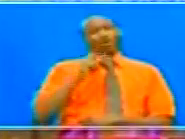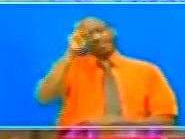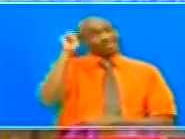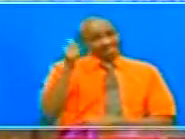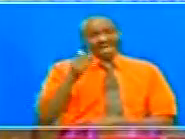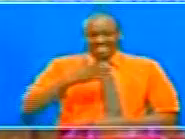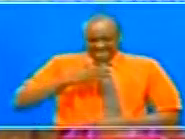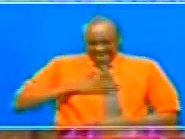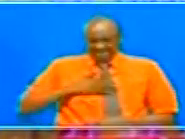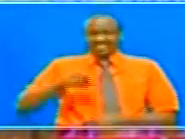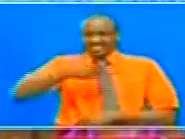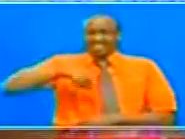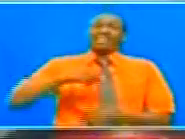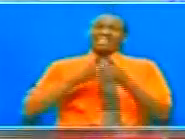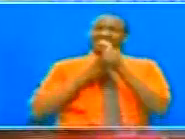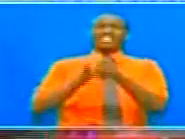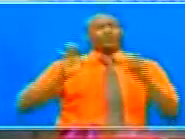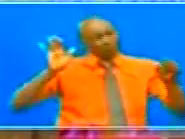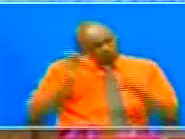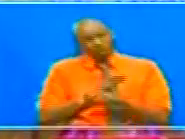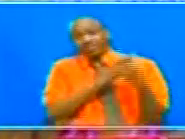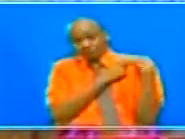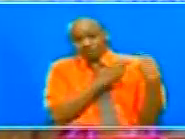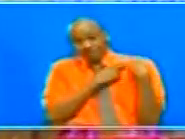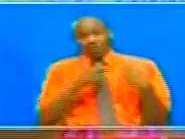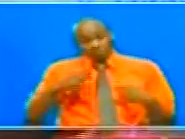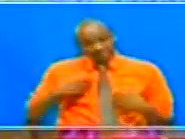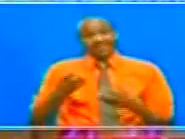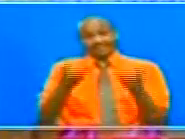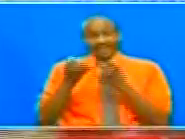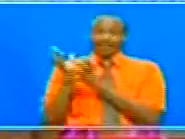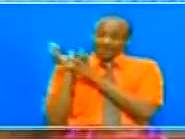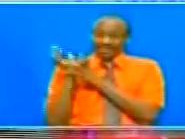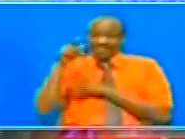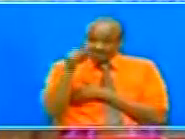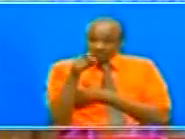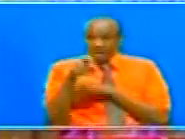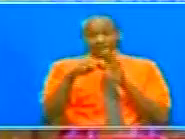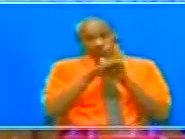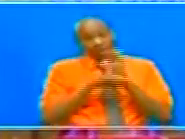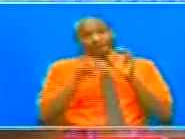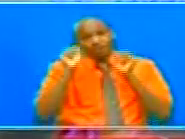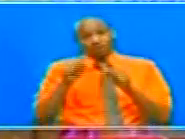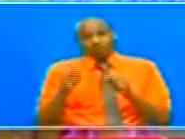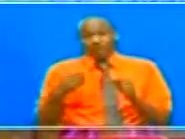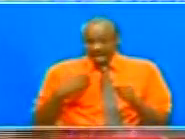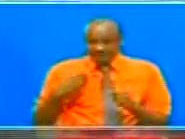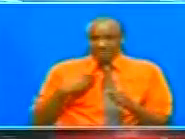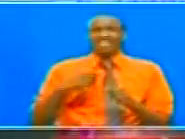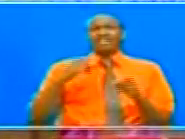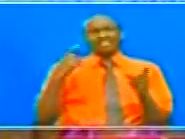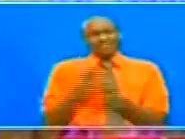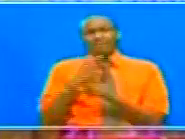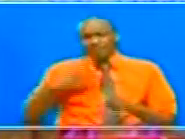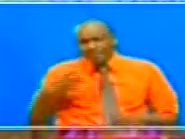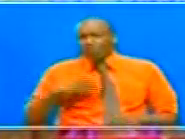leaders, we take full responsibility and we take upon ourselves a program where we will bring out, you know, the main financiers,